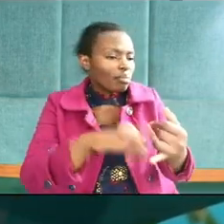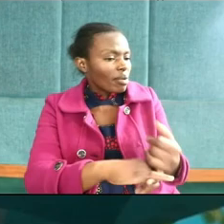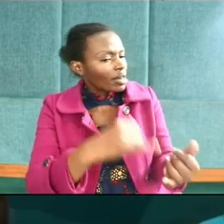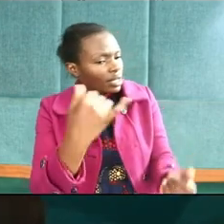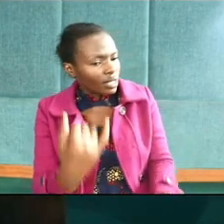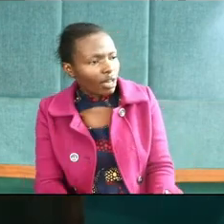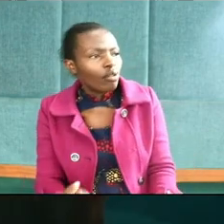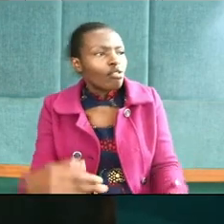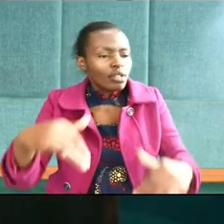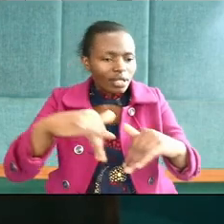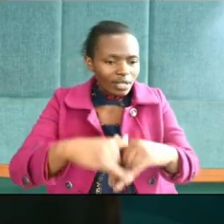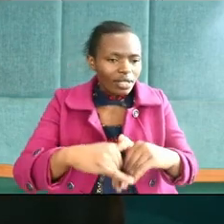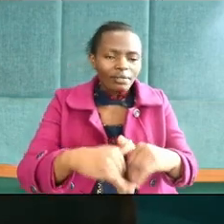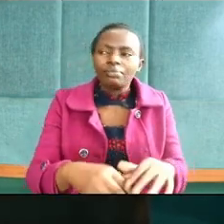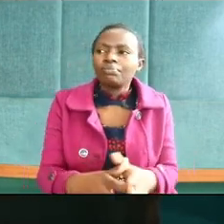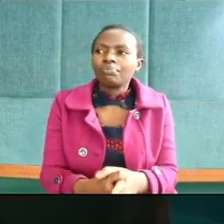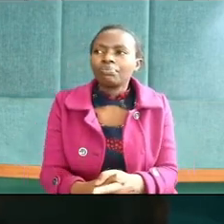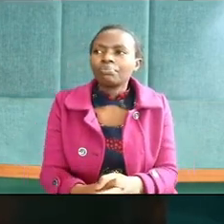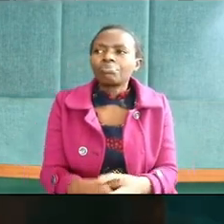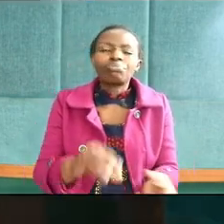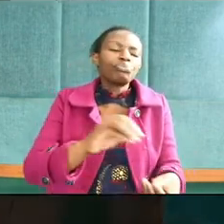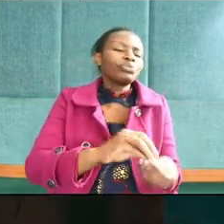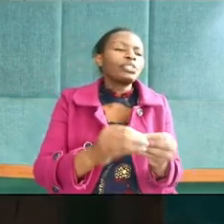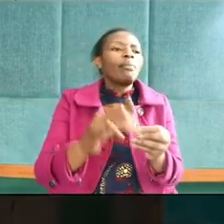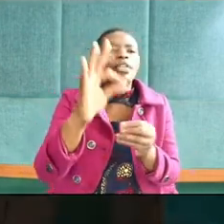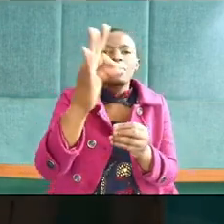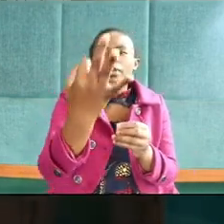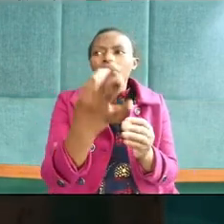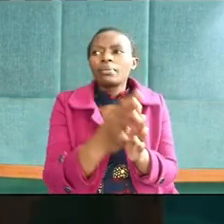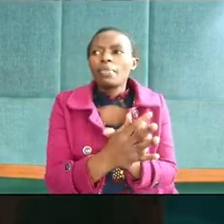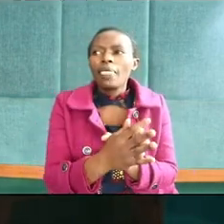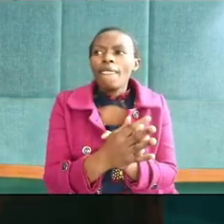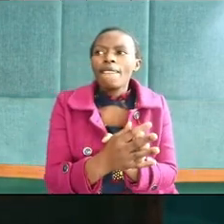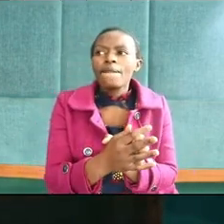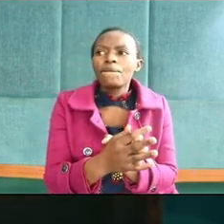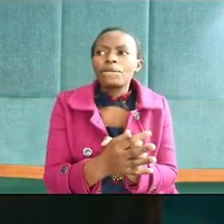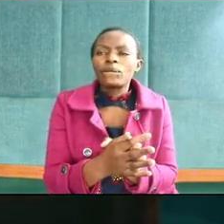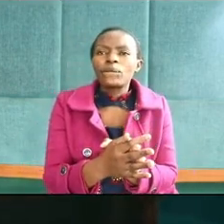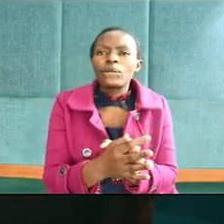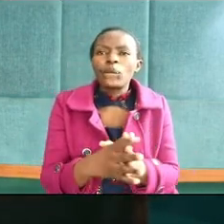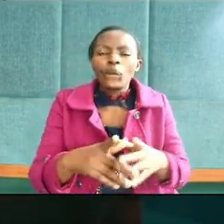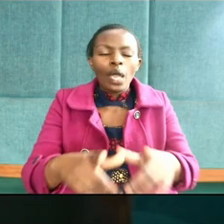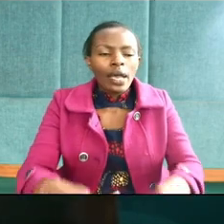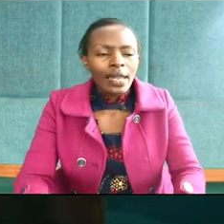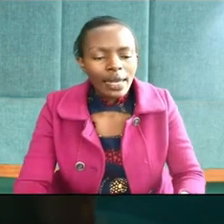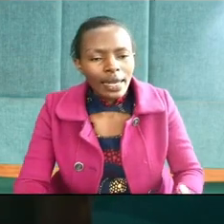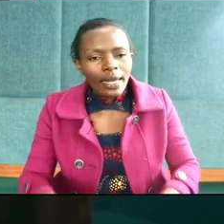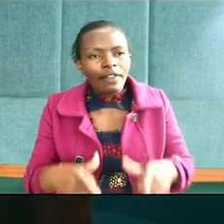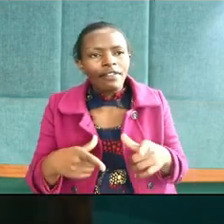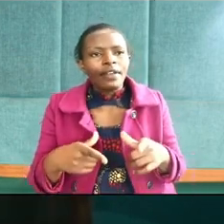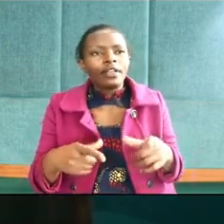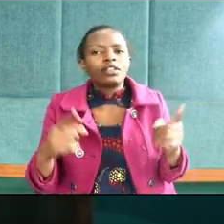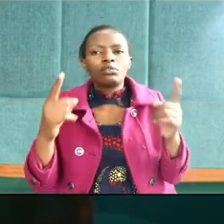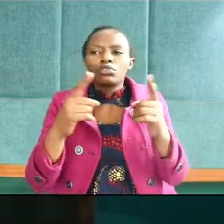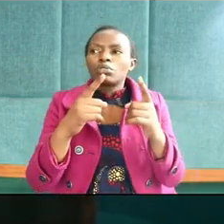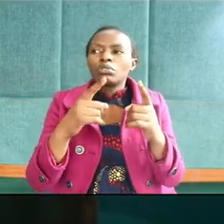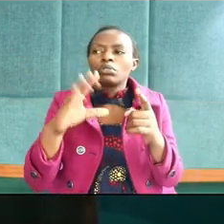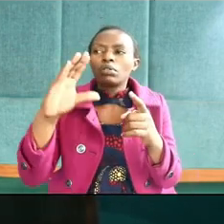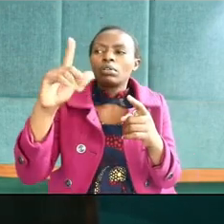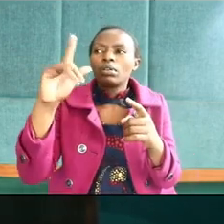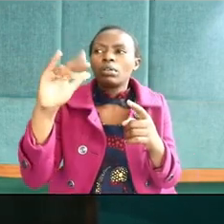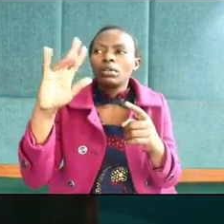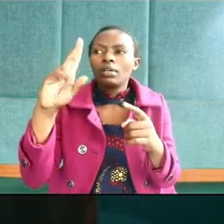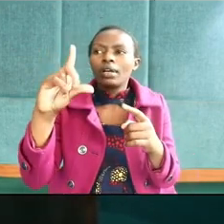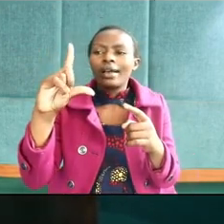Brothers and sisters, number three, living to cleave means the physical